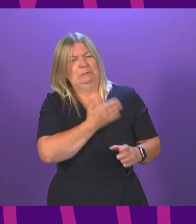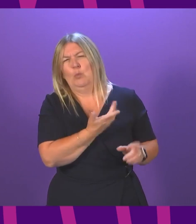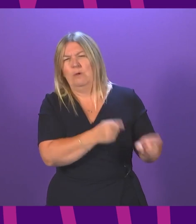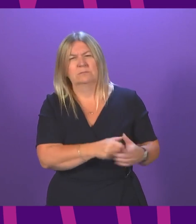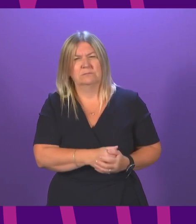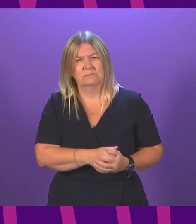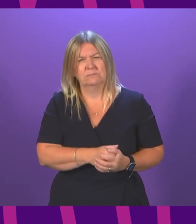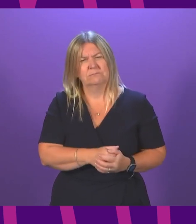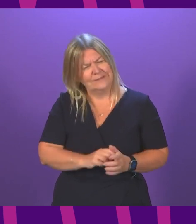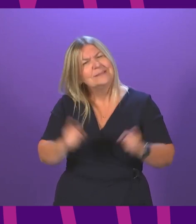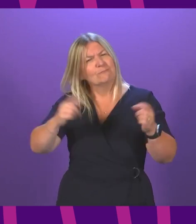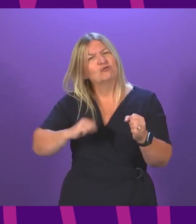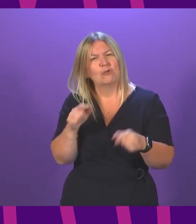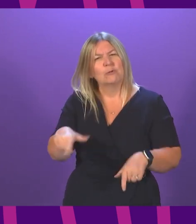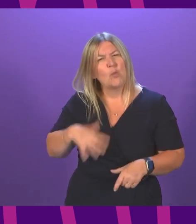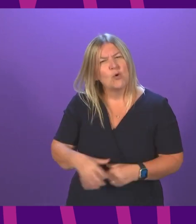Thank you.